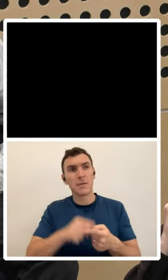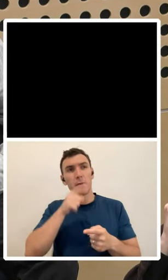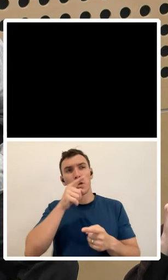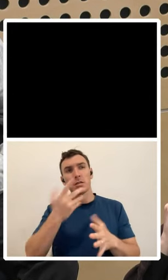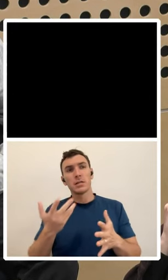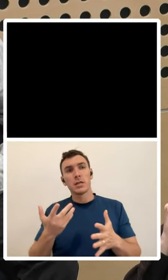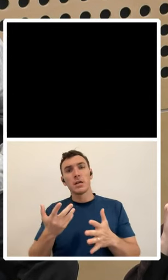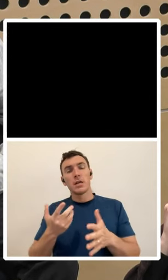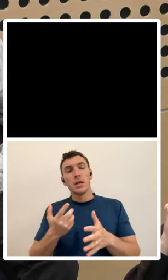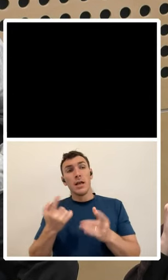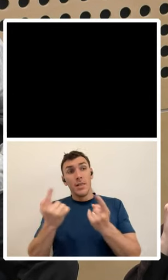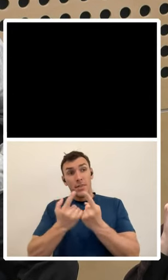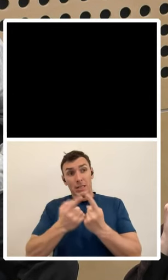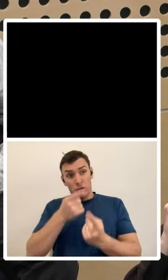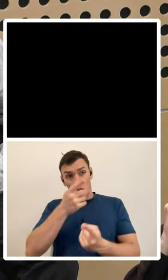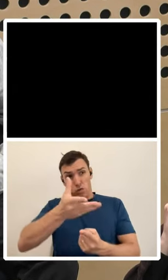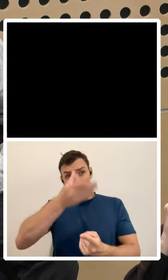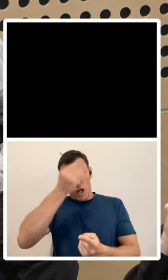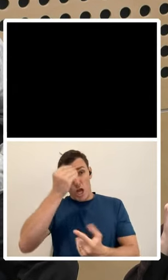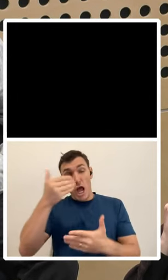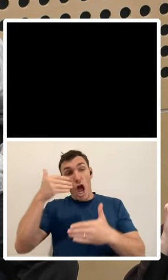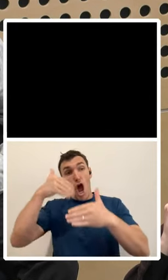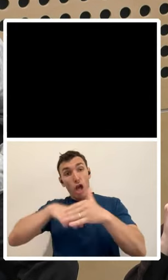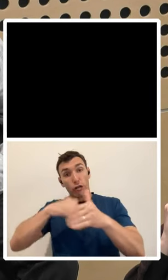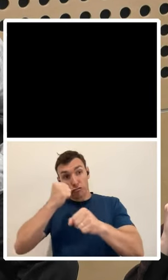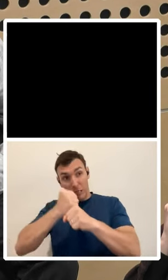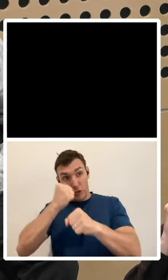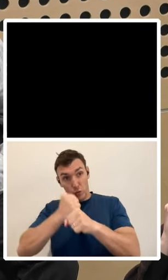to what you experienced in the real world?